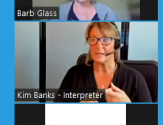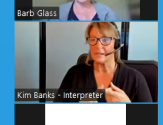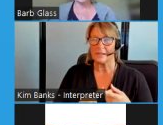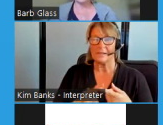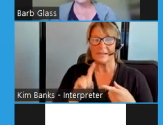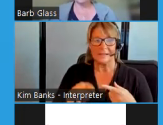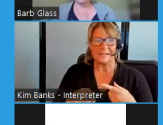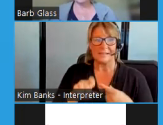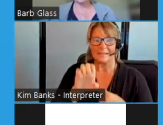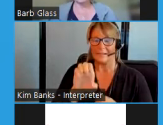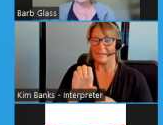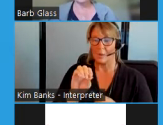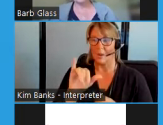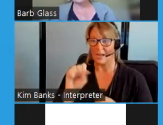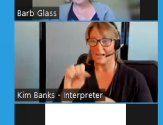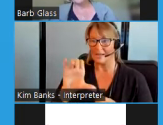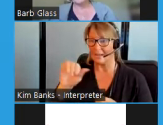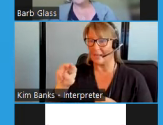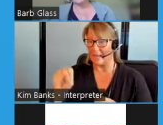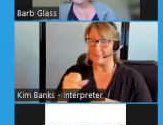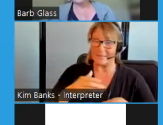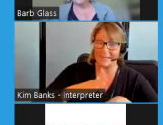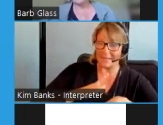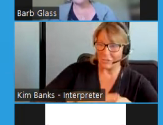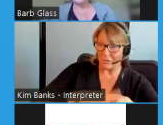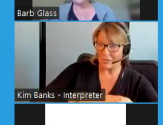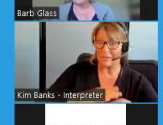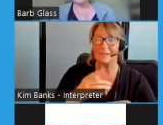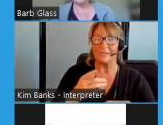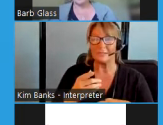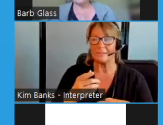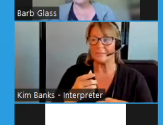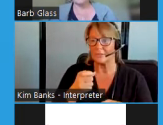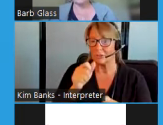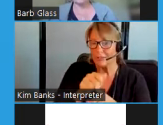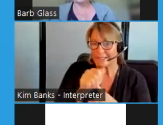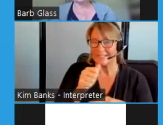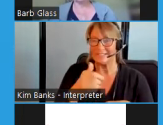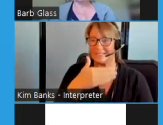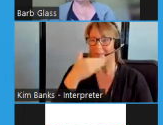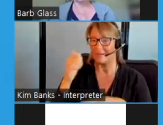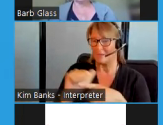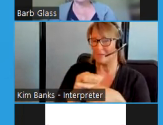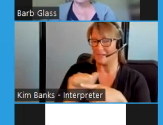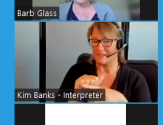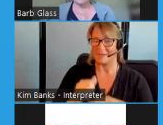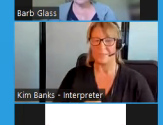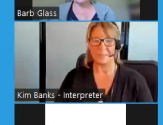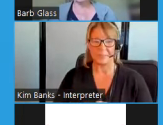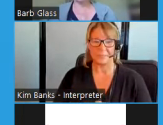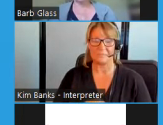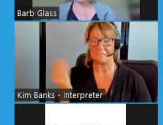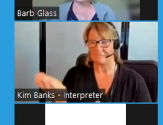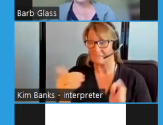this EOIS-CaMS tips, tricks, and best practices webinar today. It will be